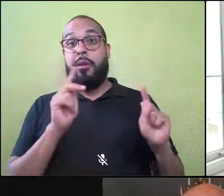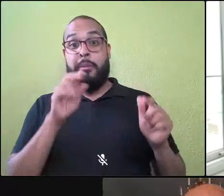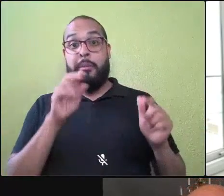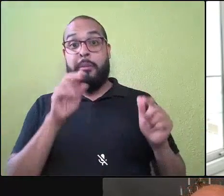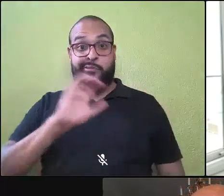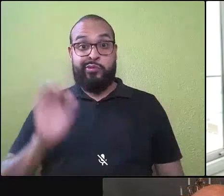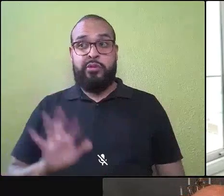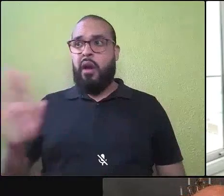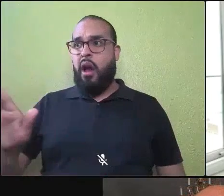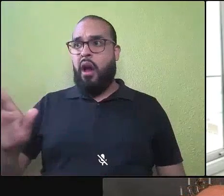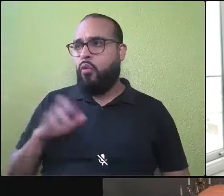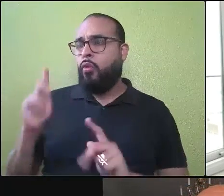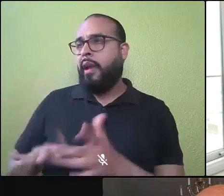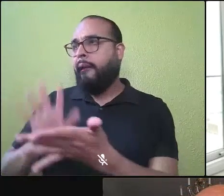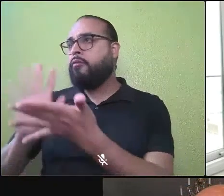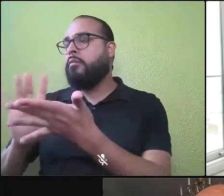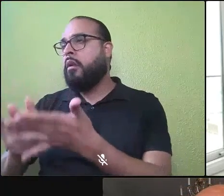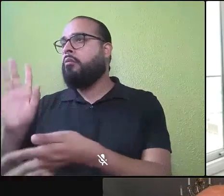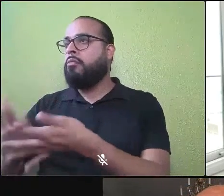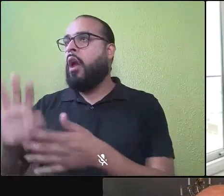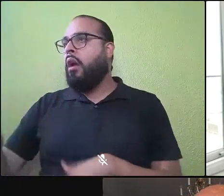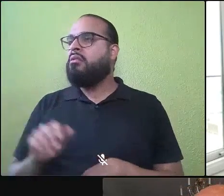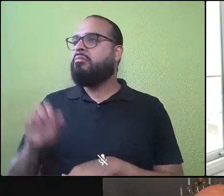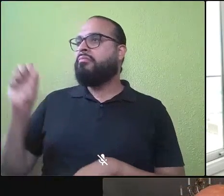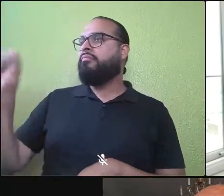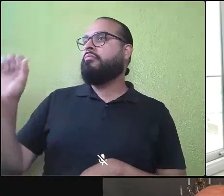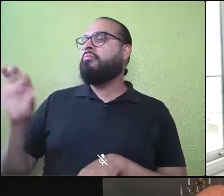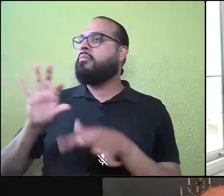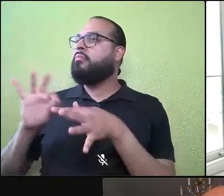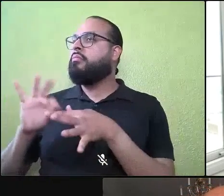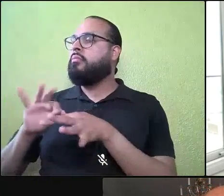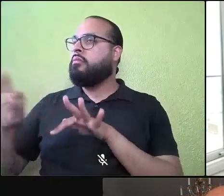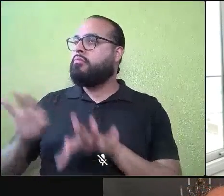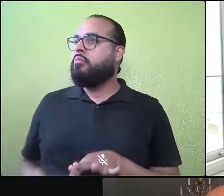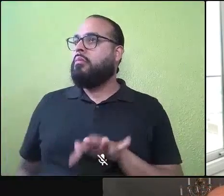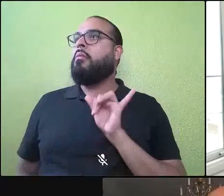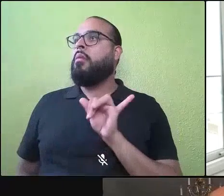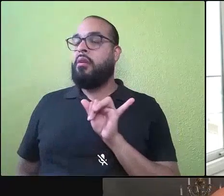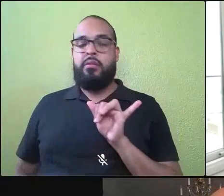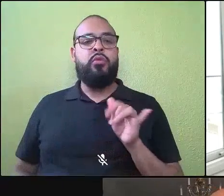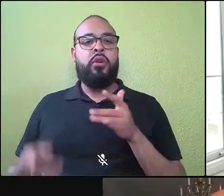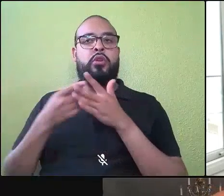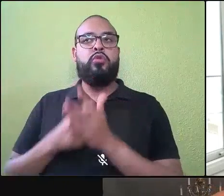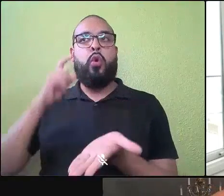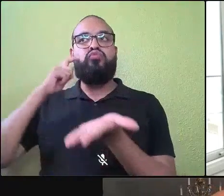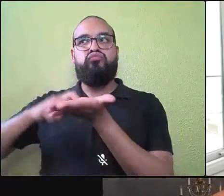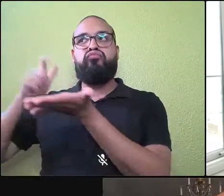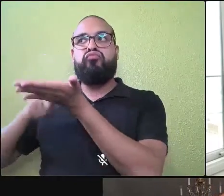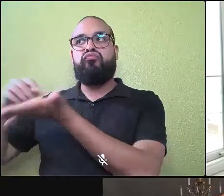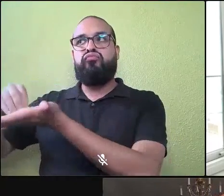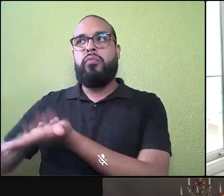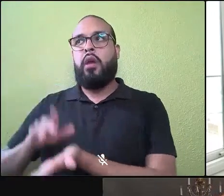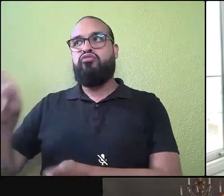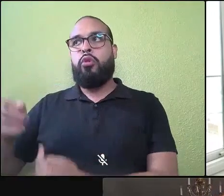way for them to explain further on the topics in which they're struggling. And then we surface those themes up to create a